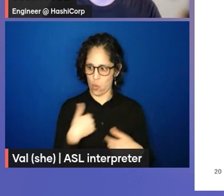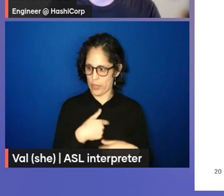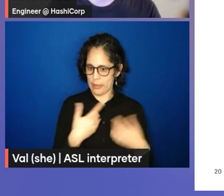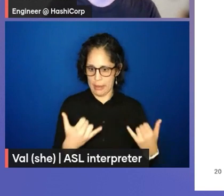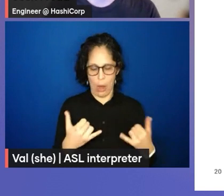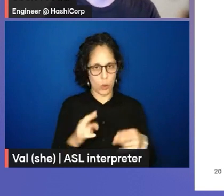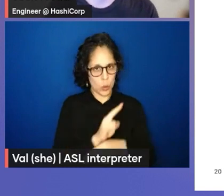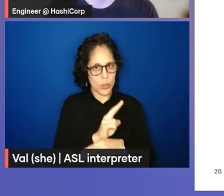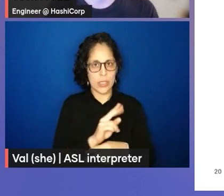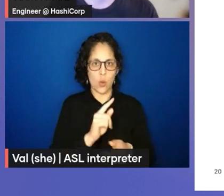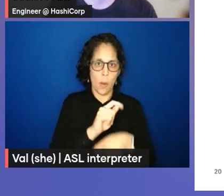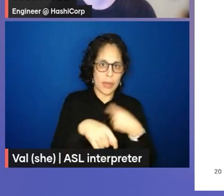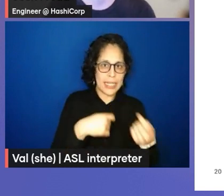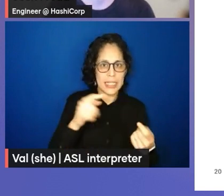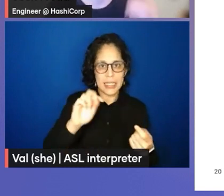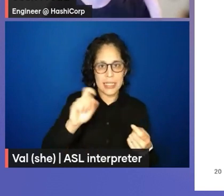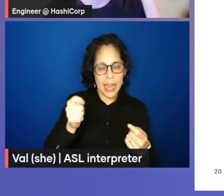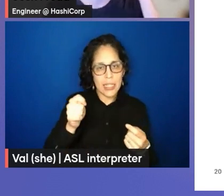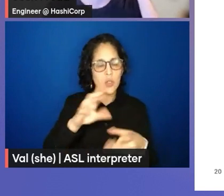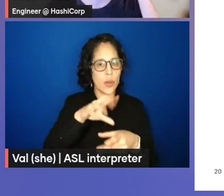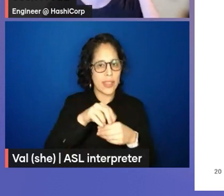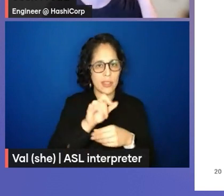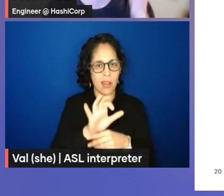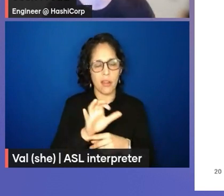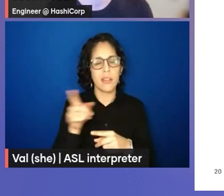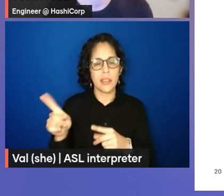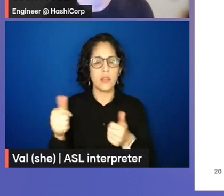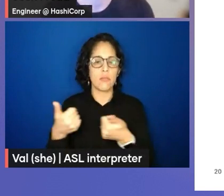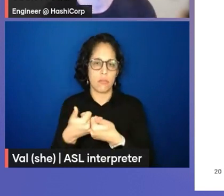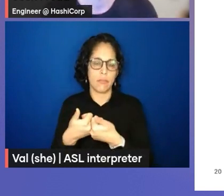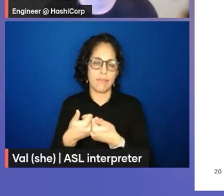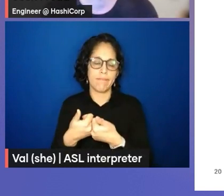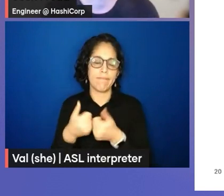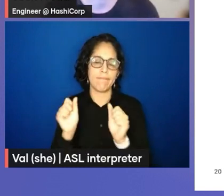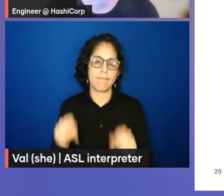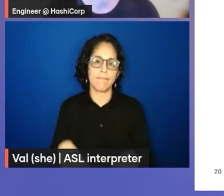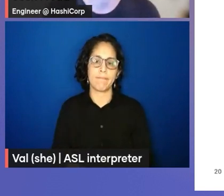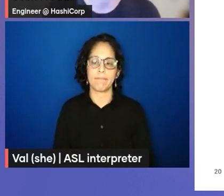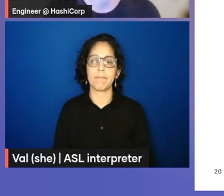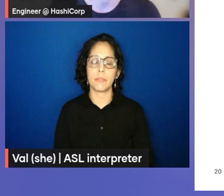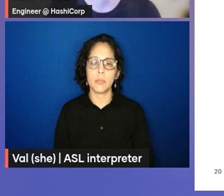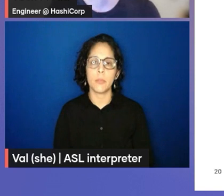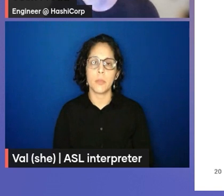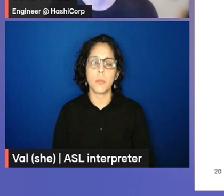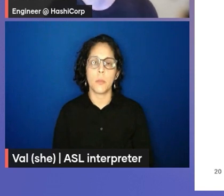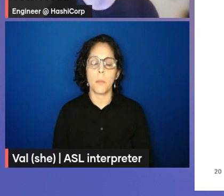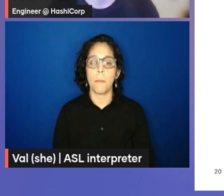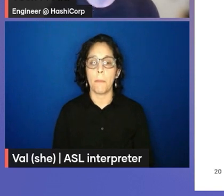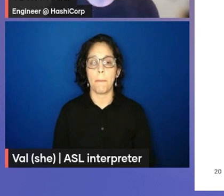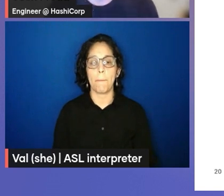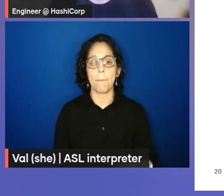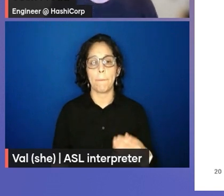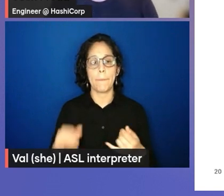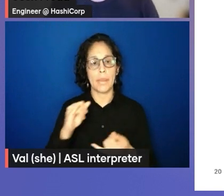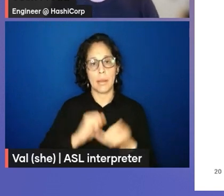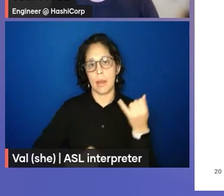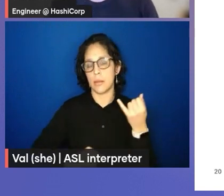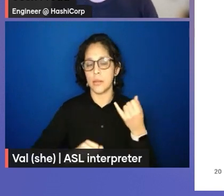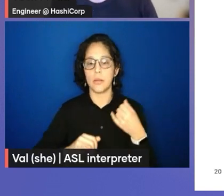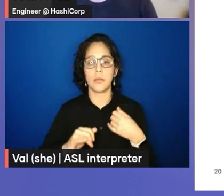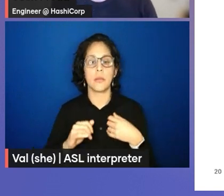replacing text in the document, this is pretty challenging. And lastly,